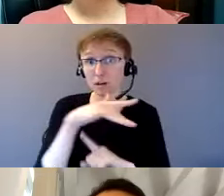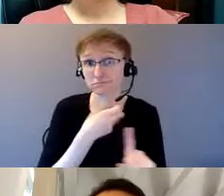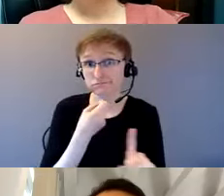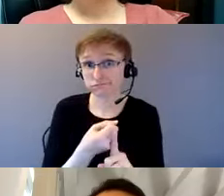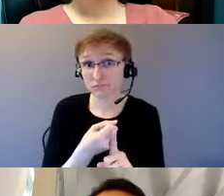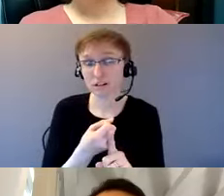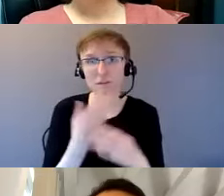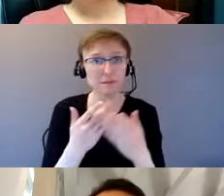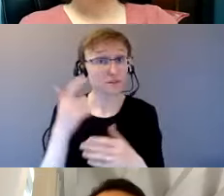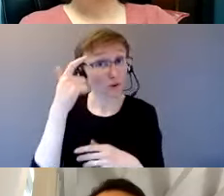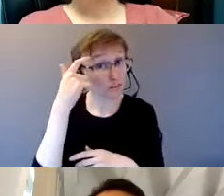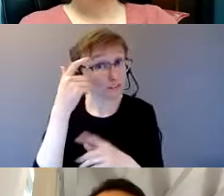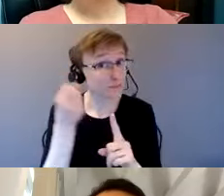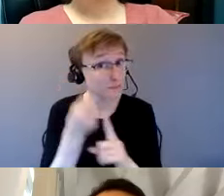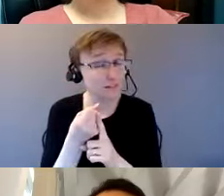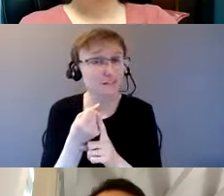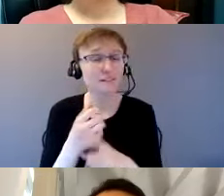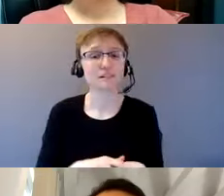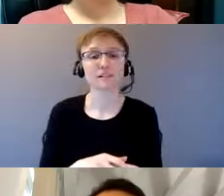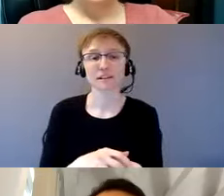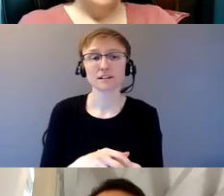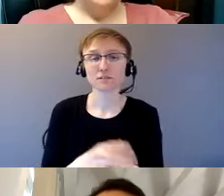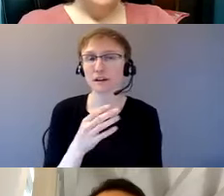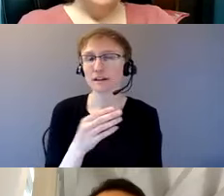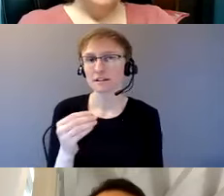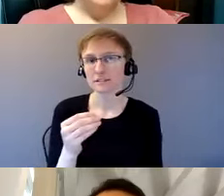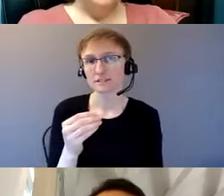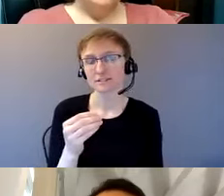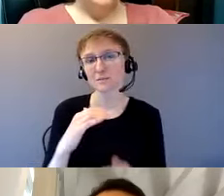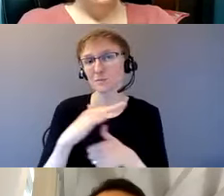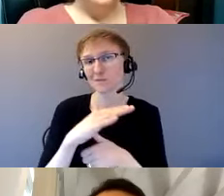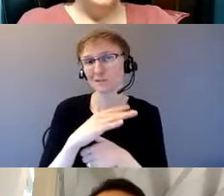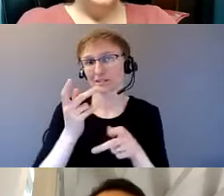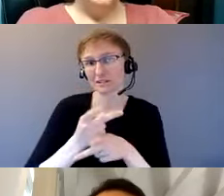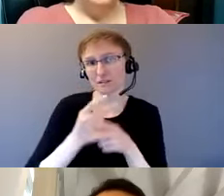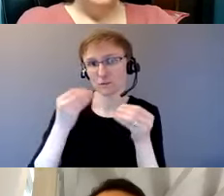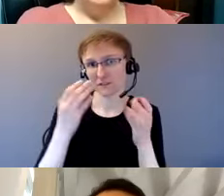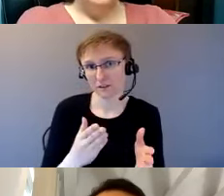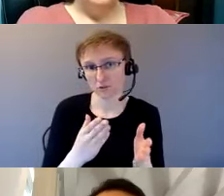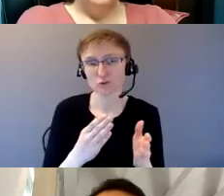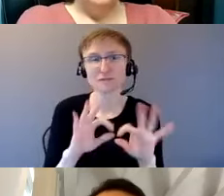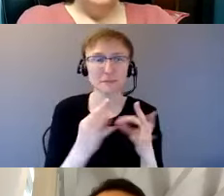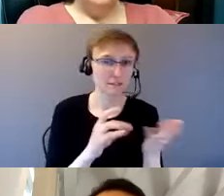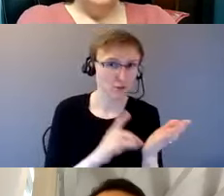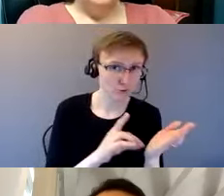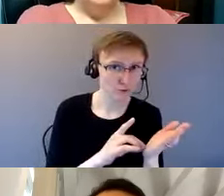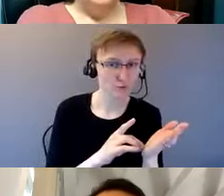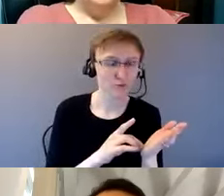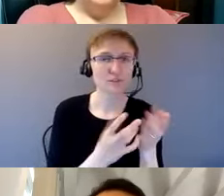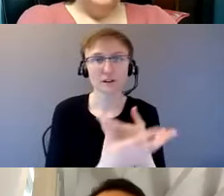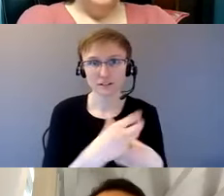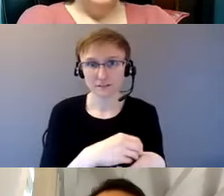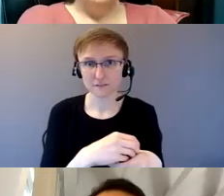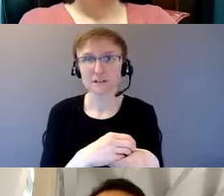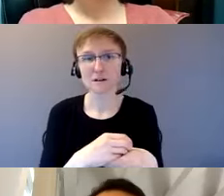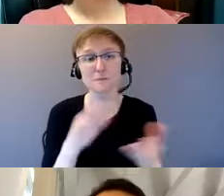would work with the primary care provider as well, gathering that information and collateral, the family, in instituting some supports in the